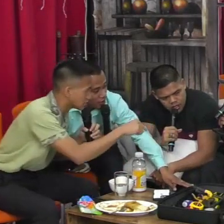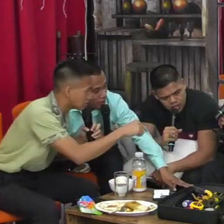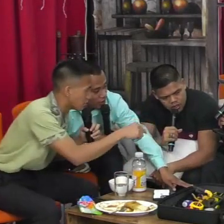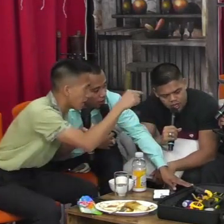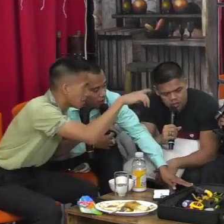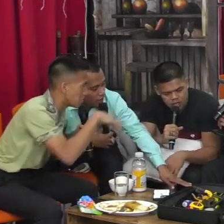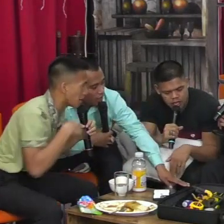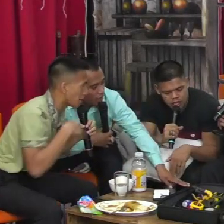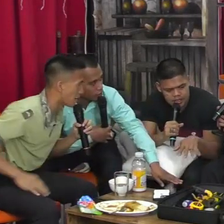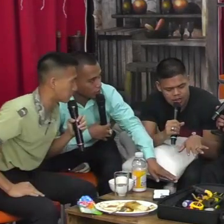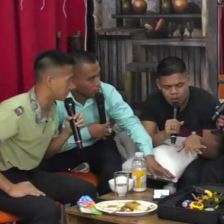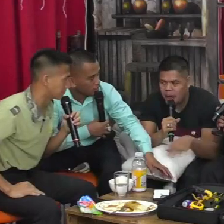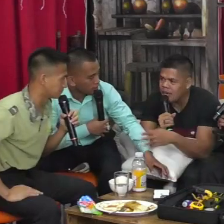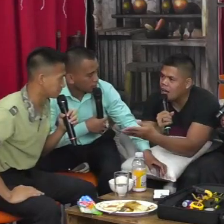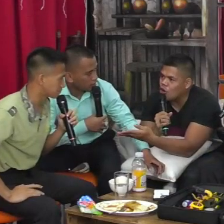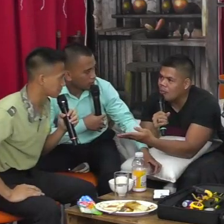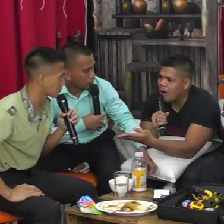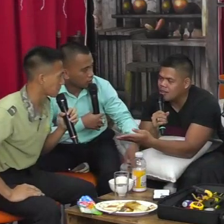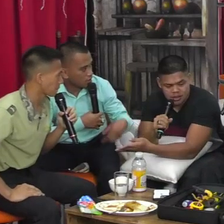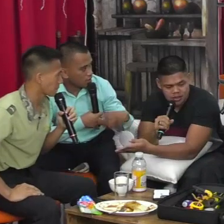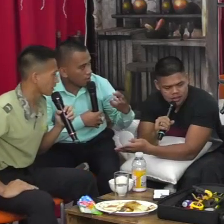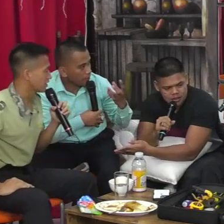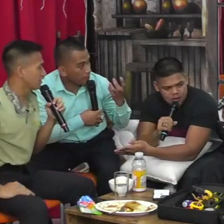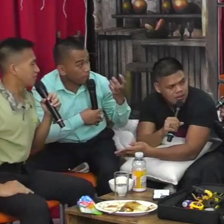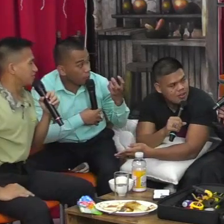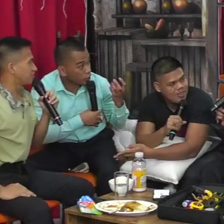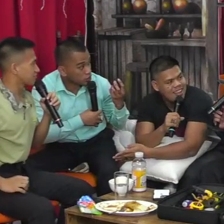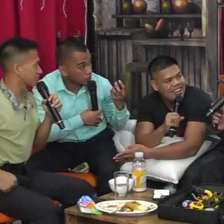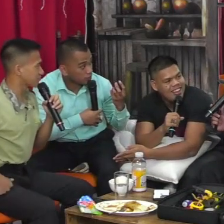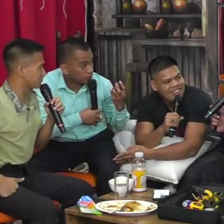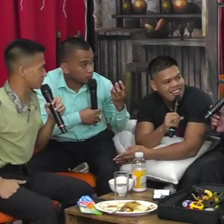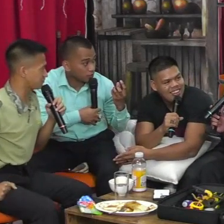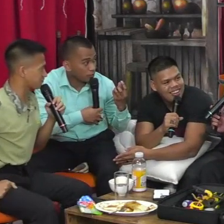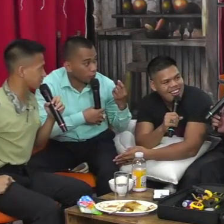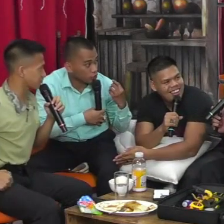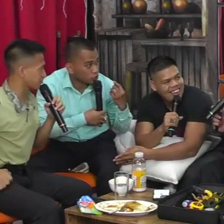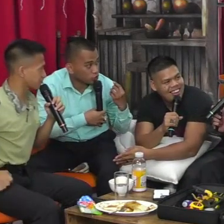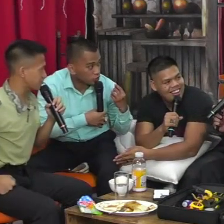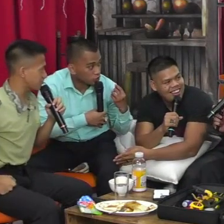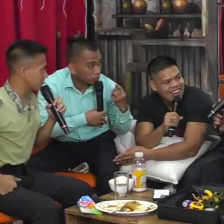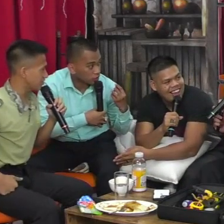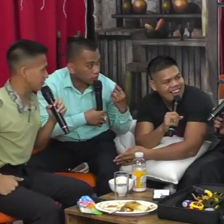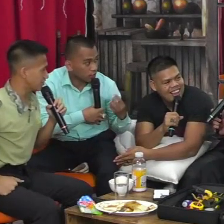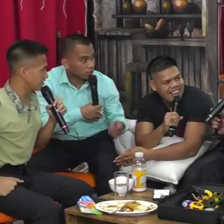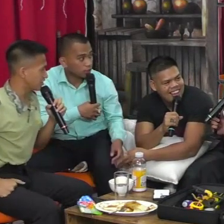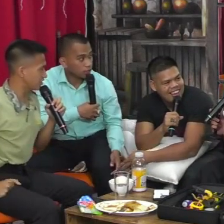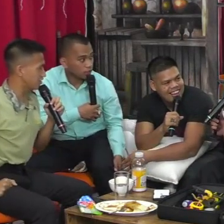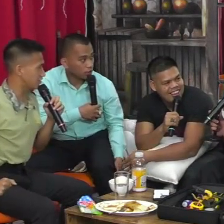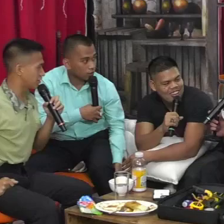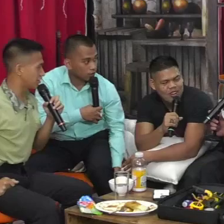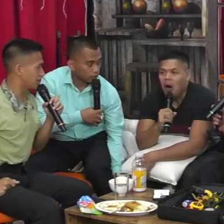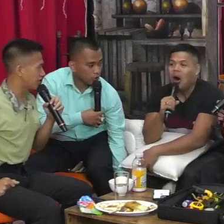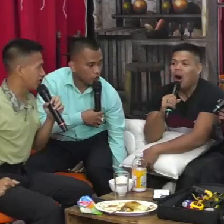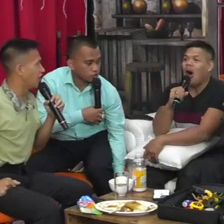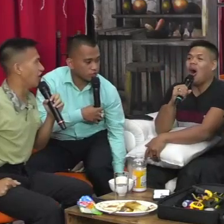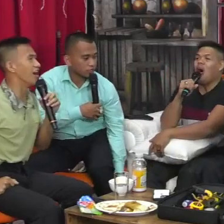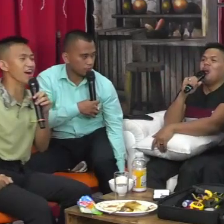Put your down hands. Baba. It's not obeying our command. Yes. Because I have the sensor. Voice